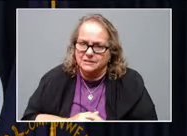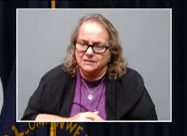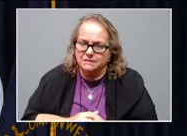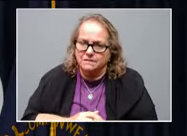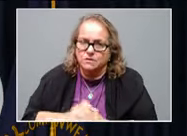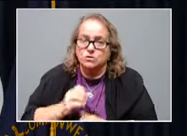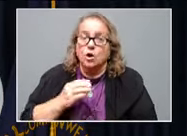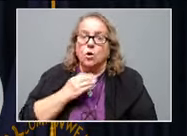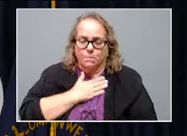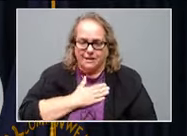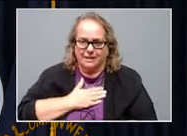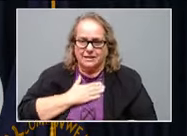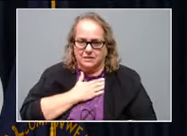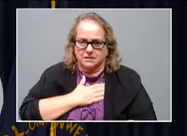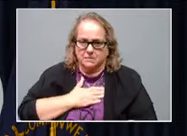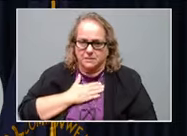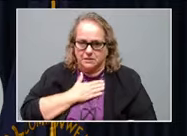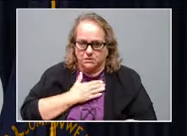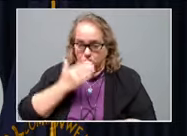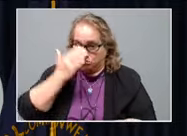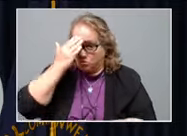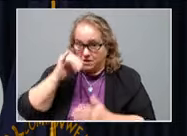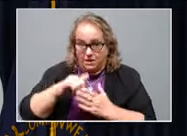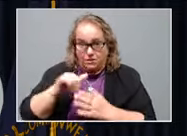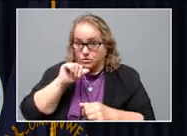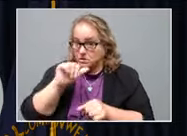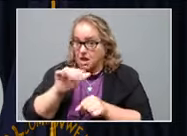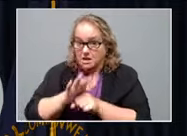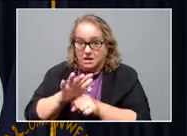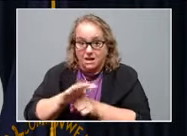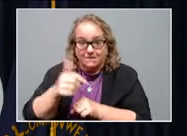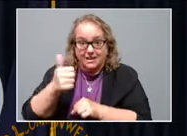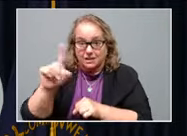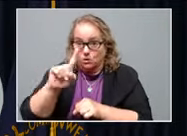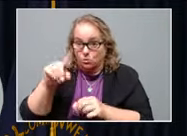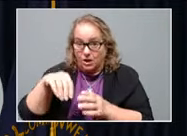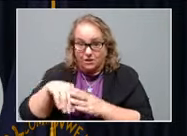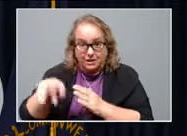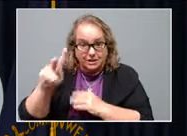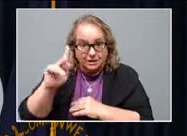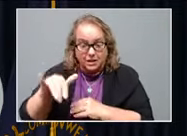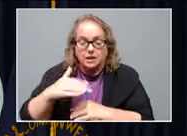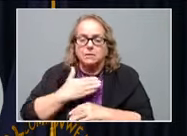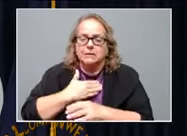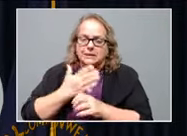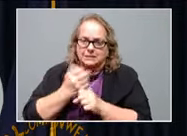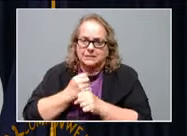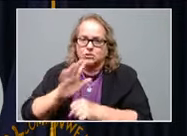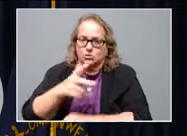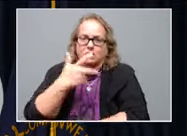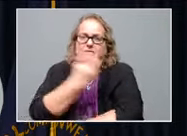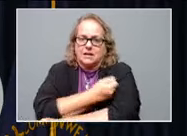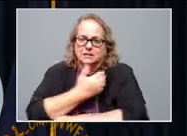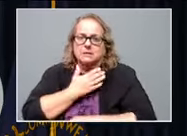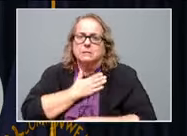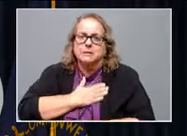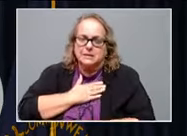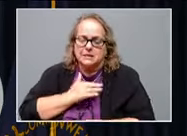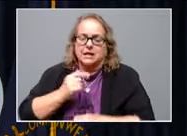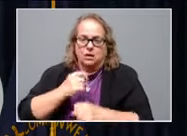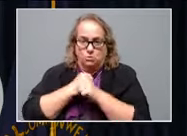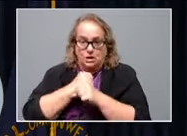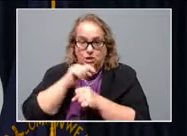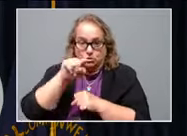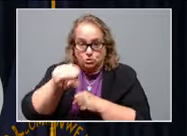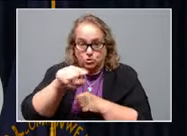please, knowing that there's not going to be enough anywhere in the Commonwealth, get that vaccine. Get it because it protects you. But I tell you